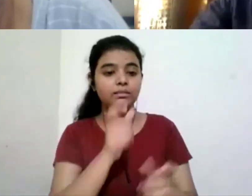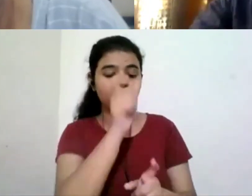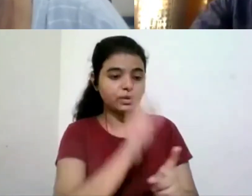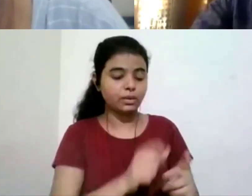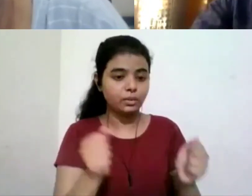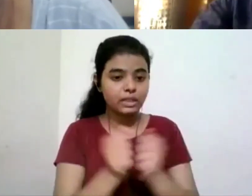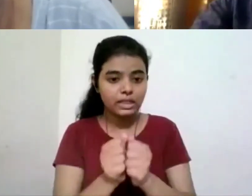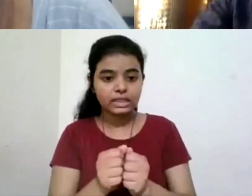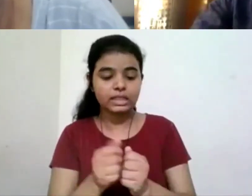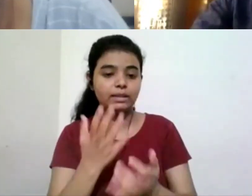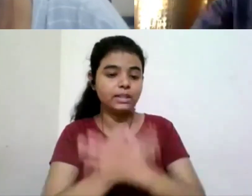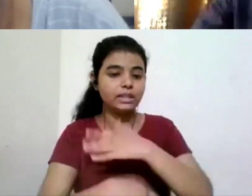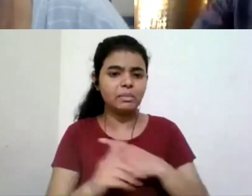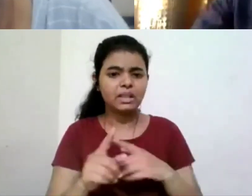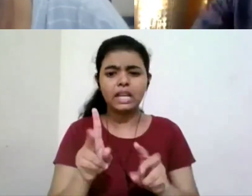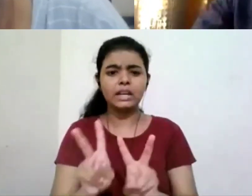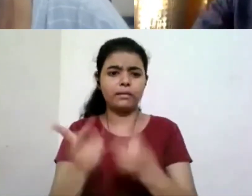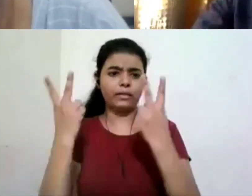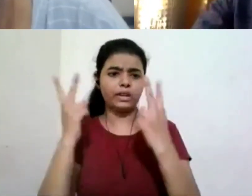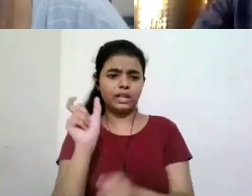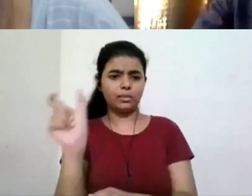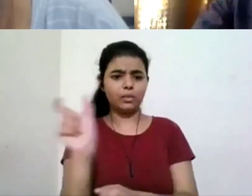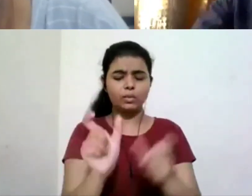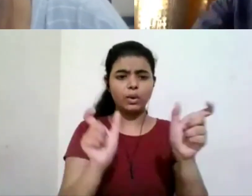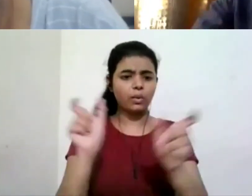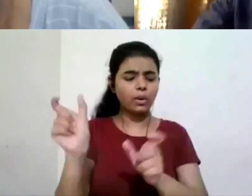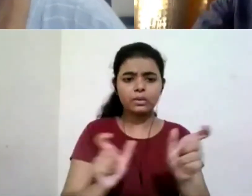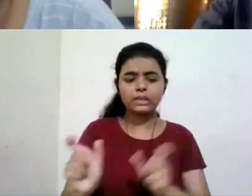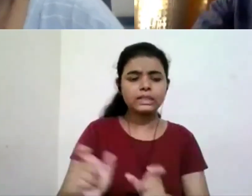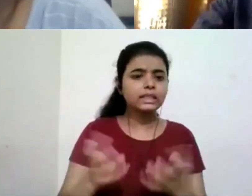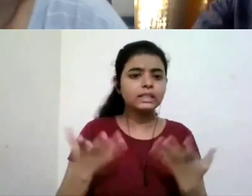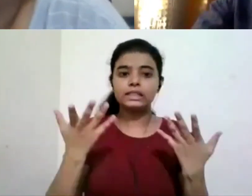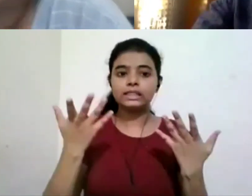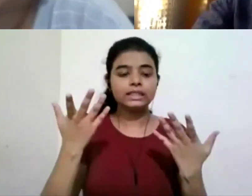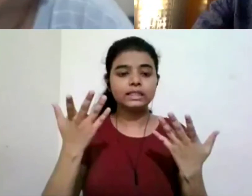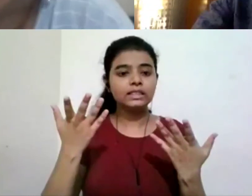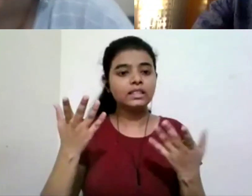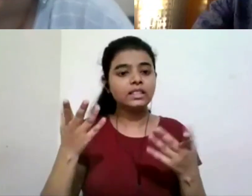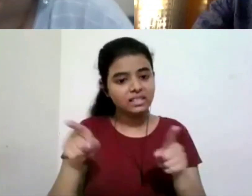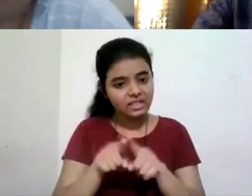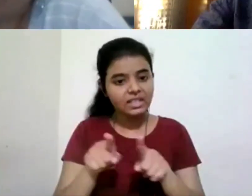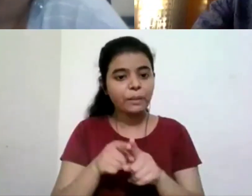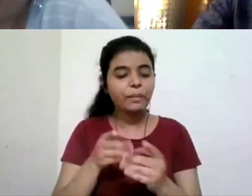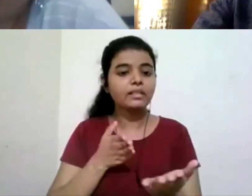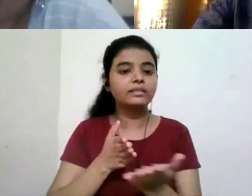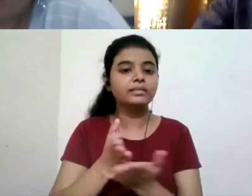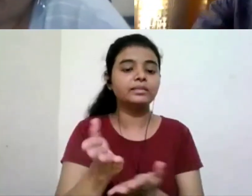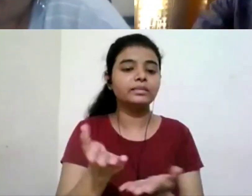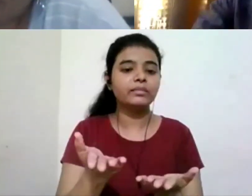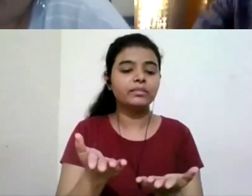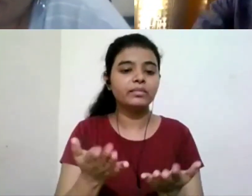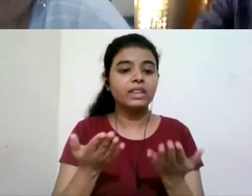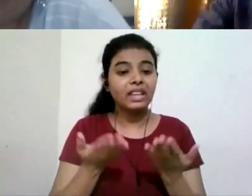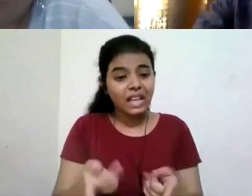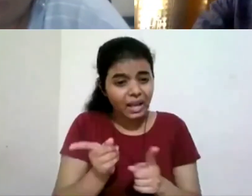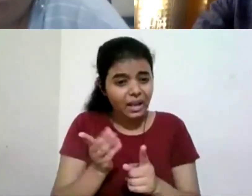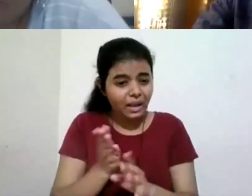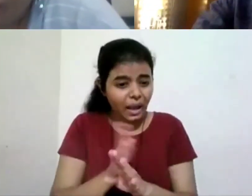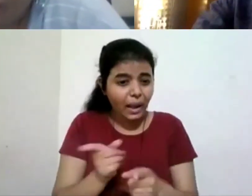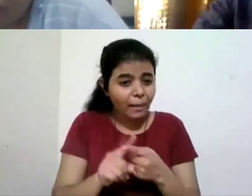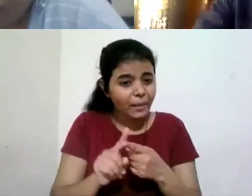differently abled bhi tha. So yes, like that's the way it is. Then, like it is currently happening to